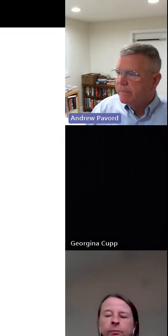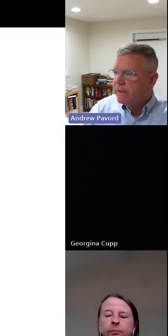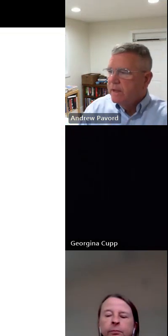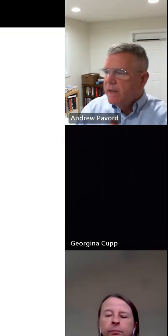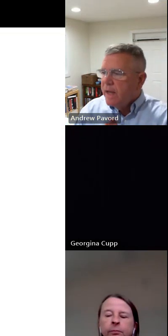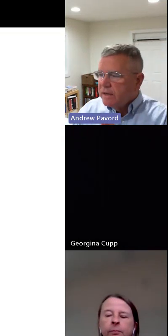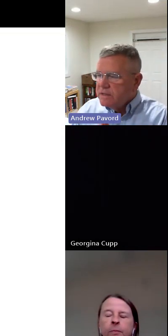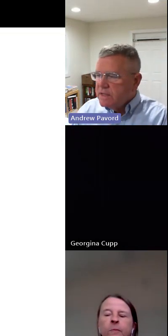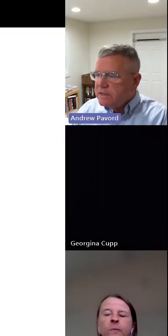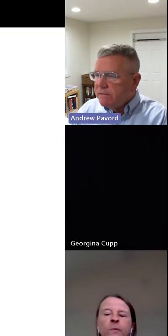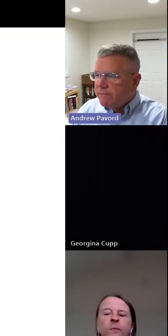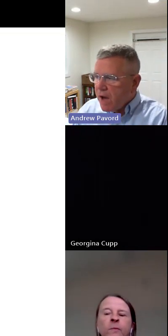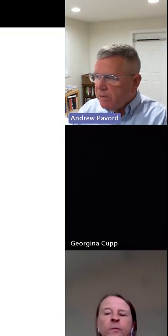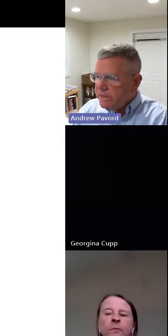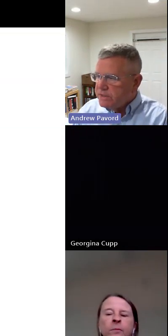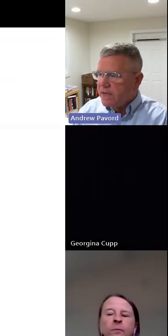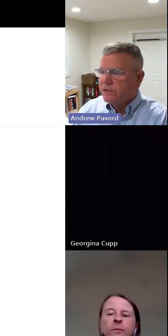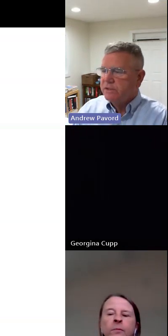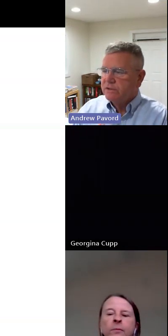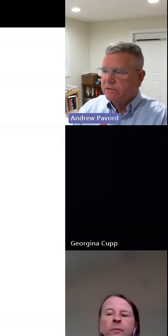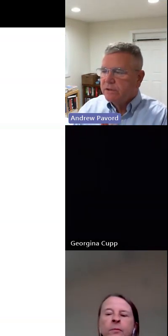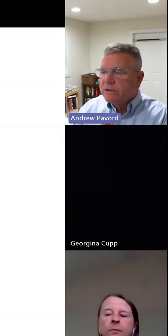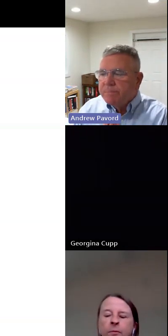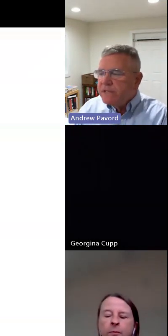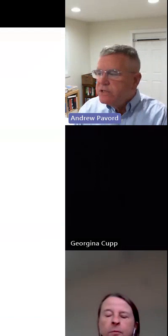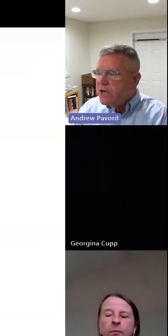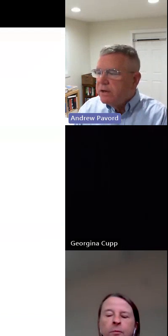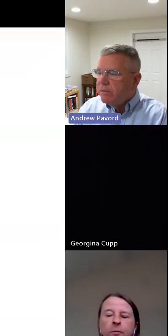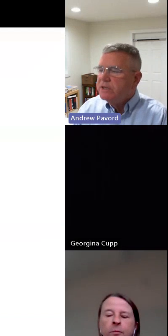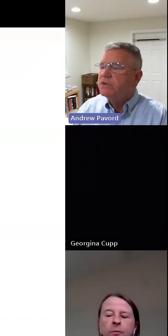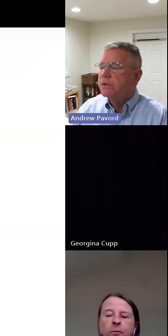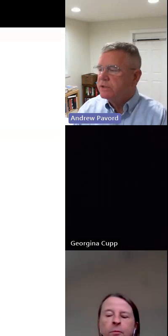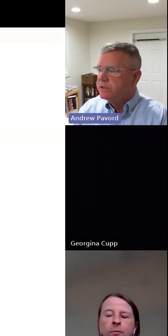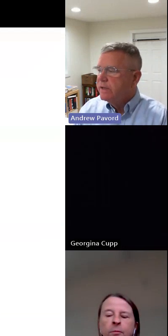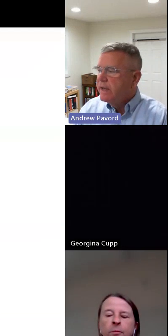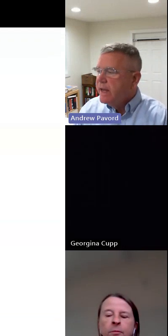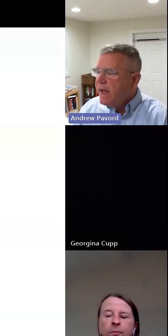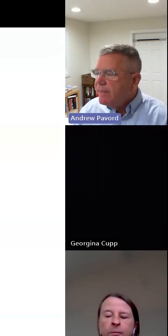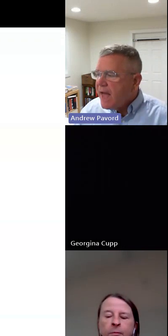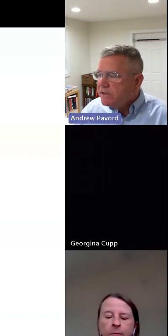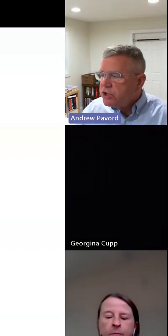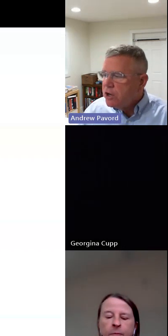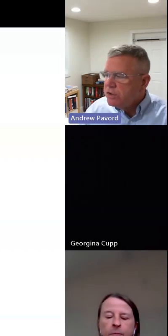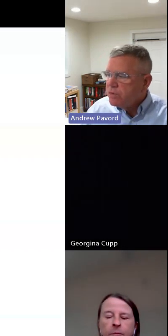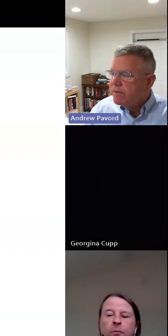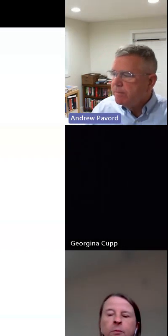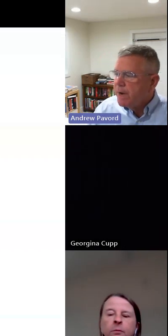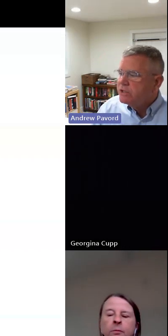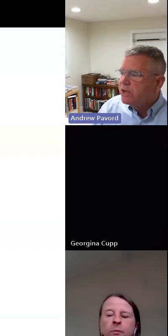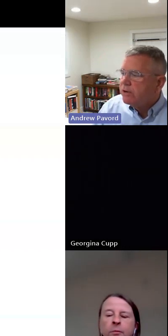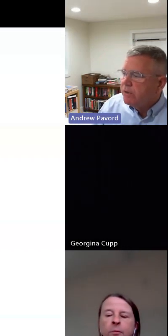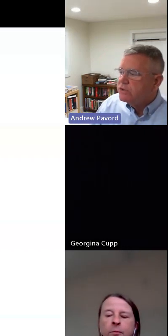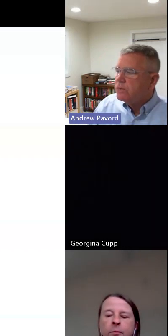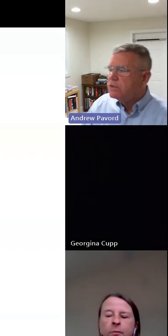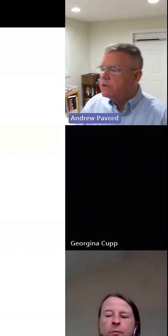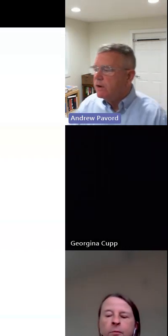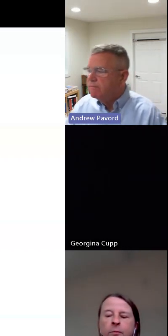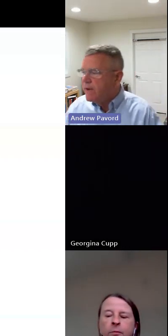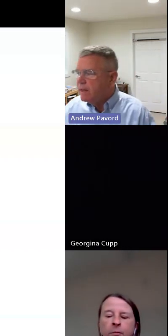SF-133. It consists of the following sections. There's budgetary resources, and that shows whether